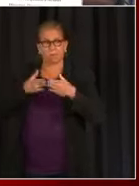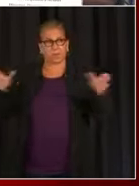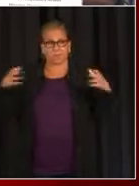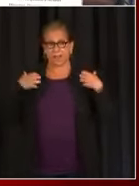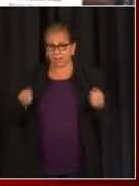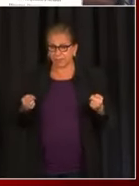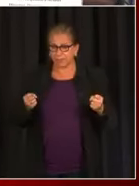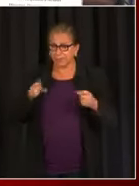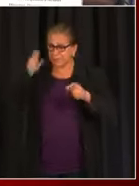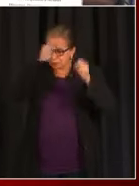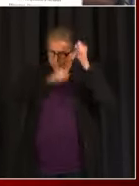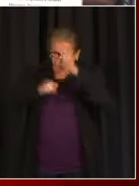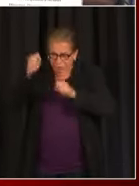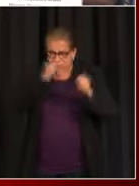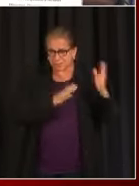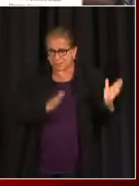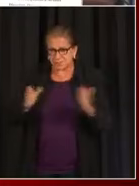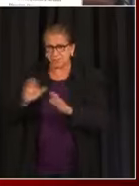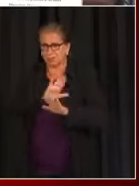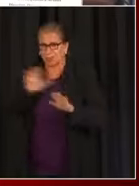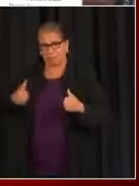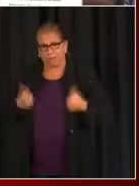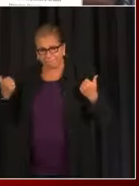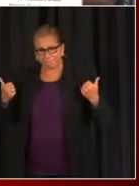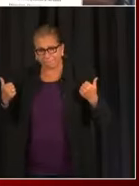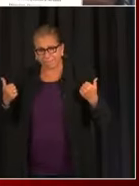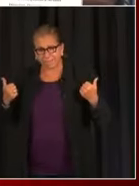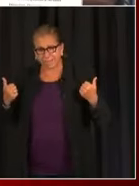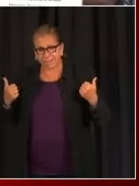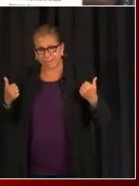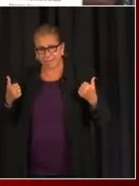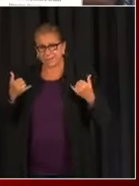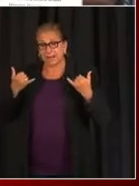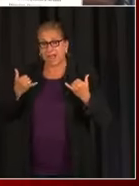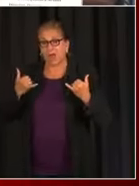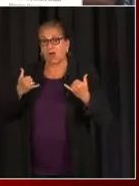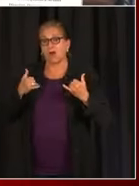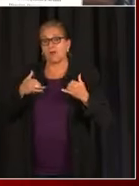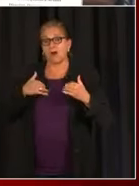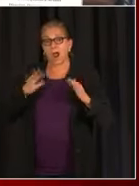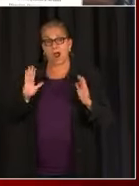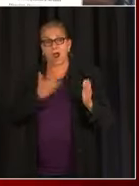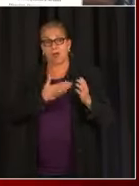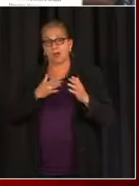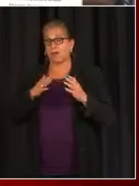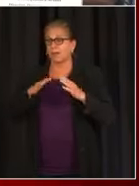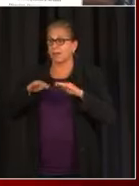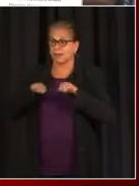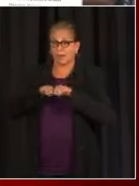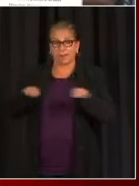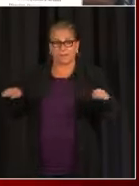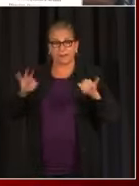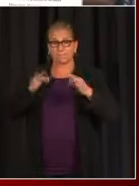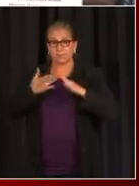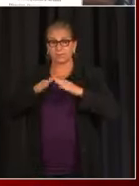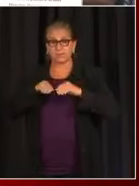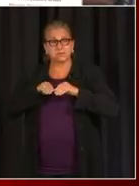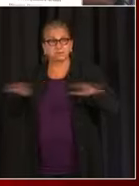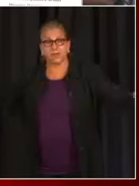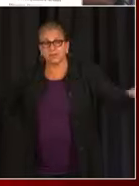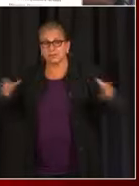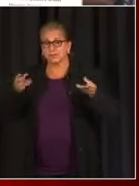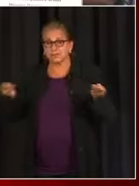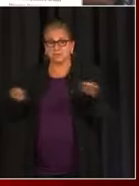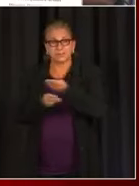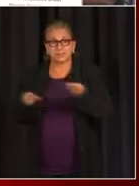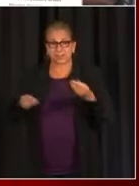be in place as a result of our current level of community transmission. Next, you will see that